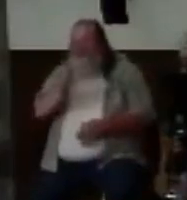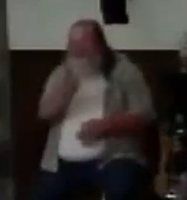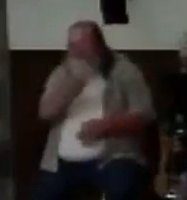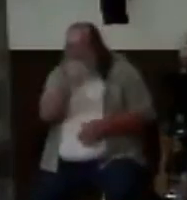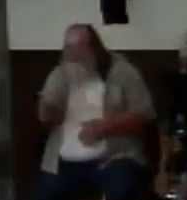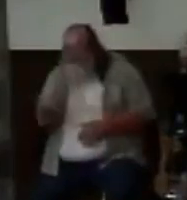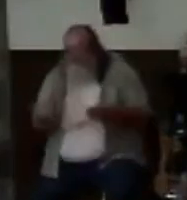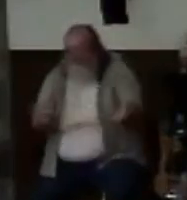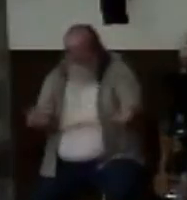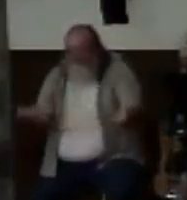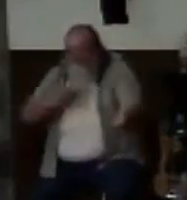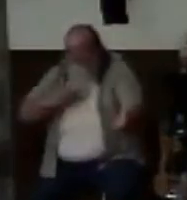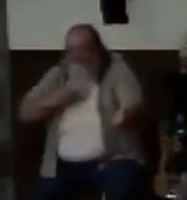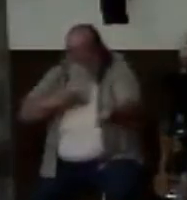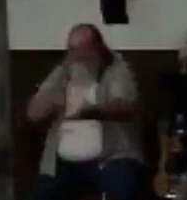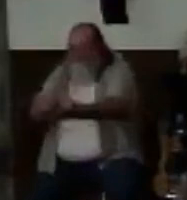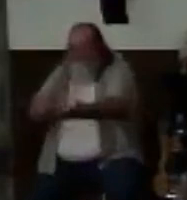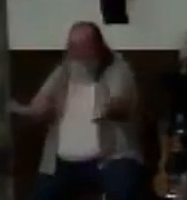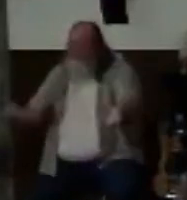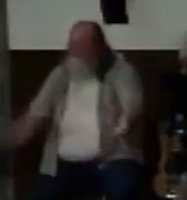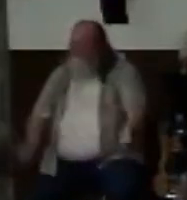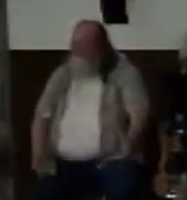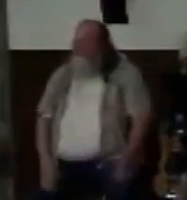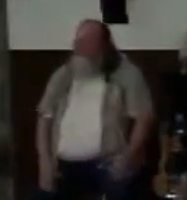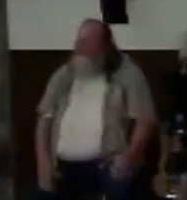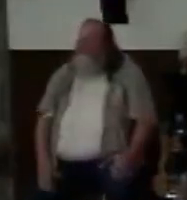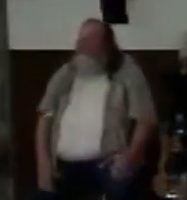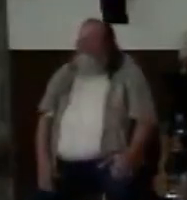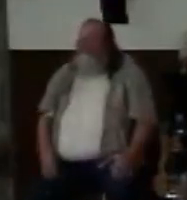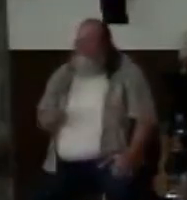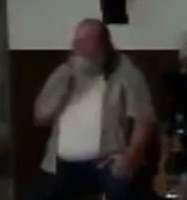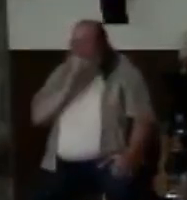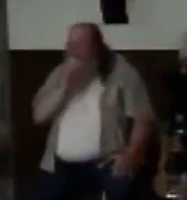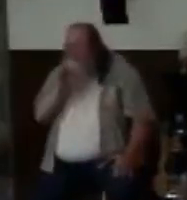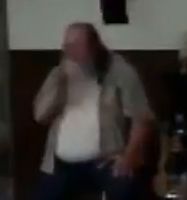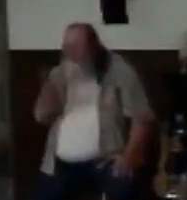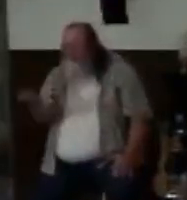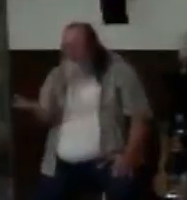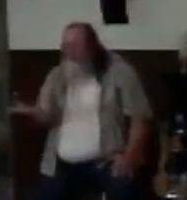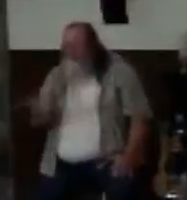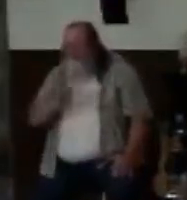you're talking about to come and save you. Right here.